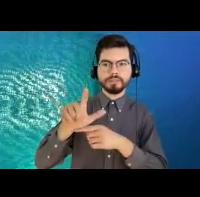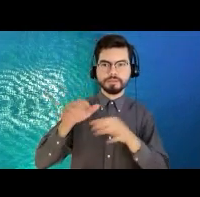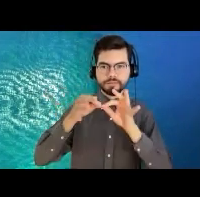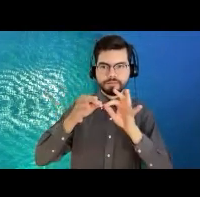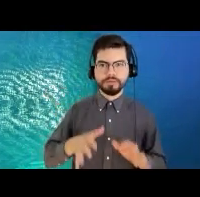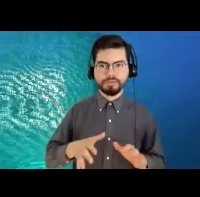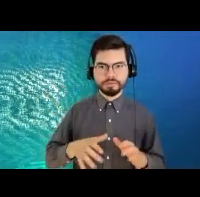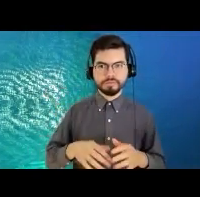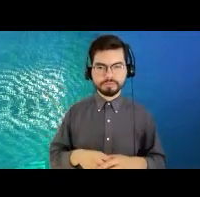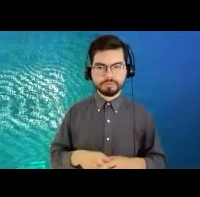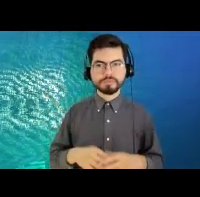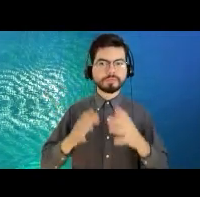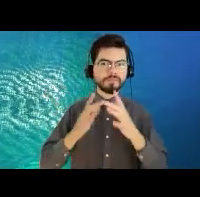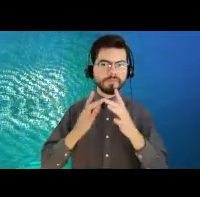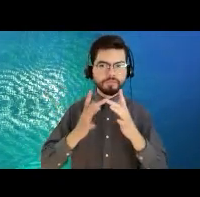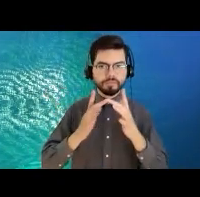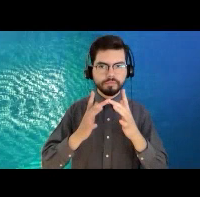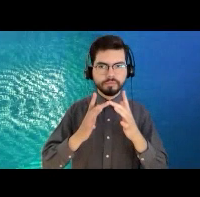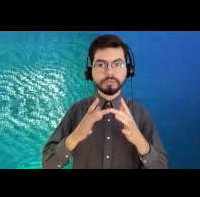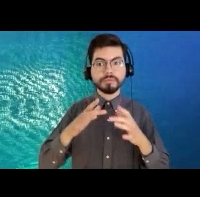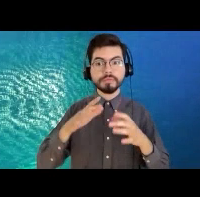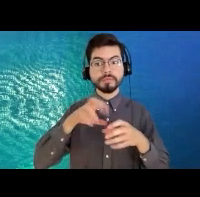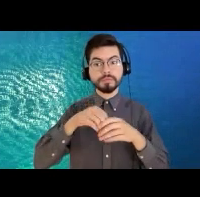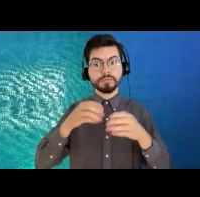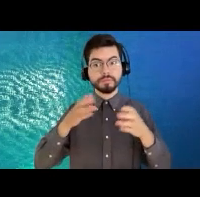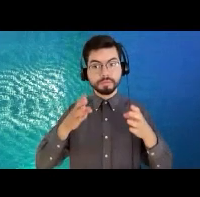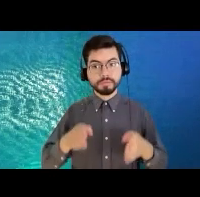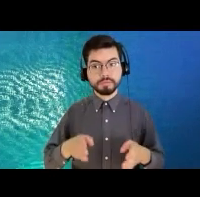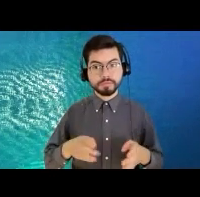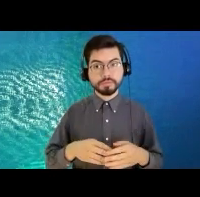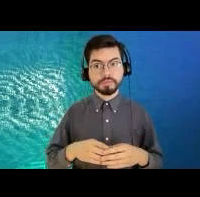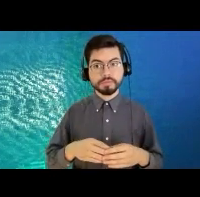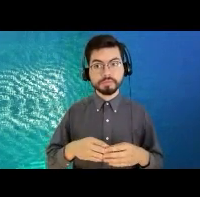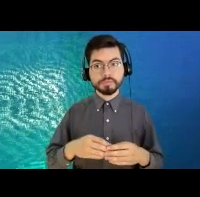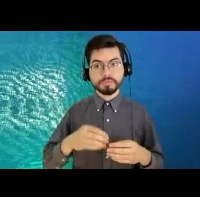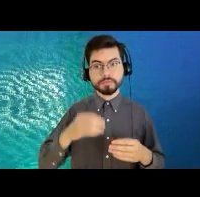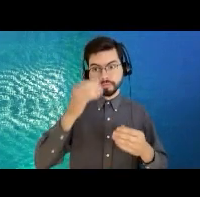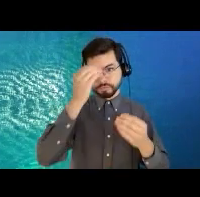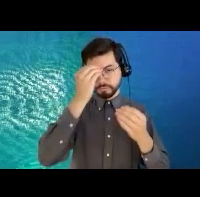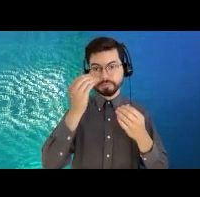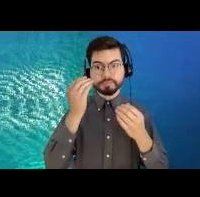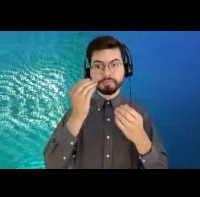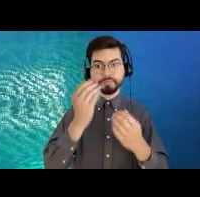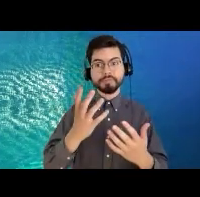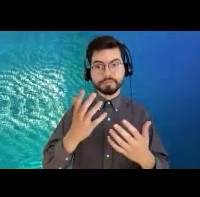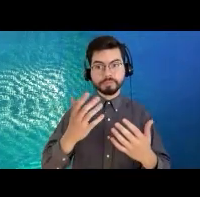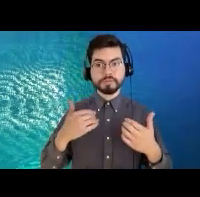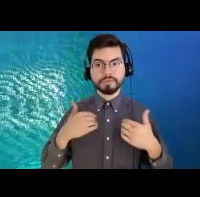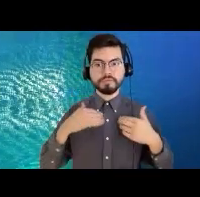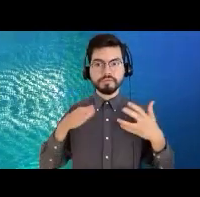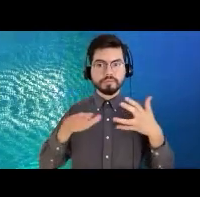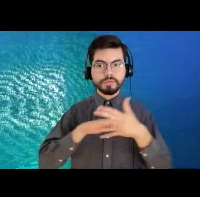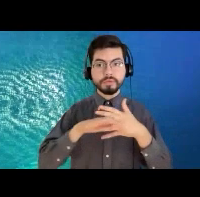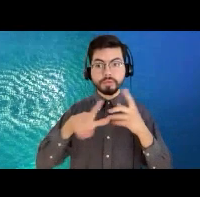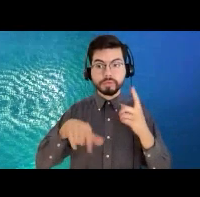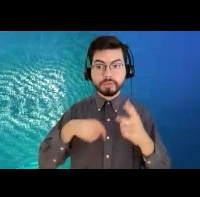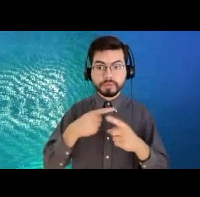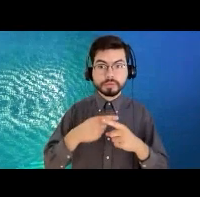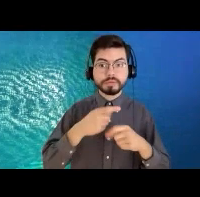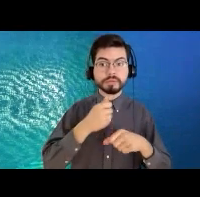the in-person audience, I just wanted to remind you that we're going to have a break from 10 to